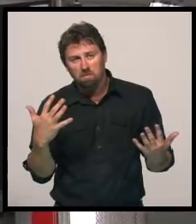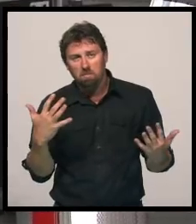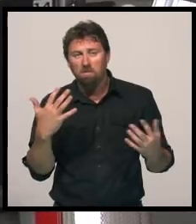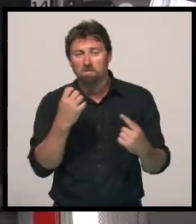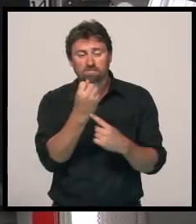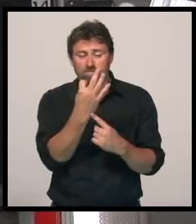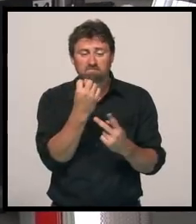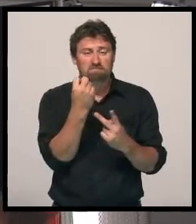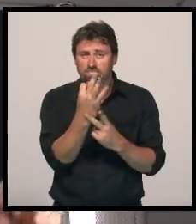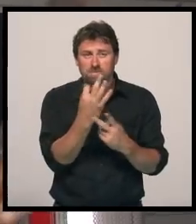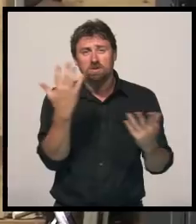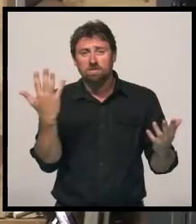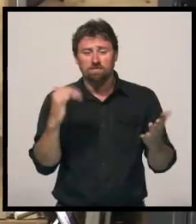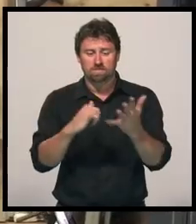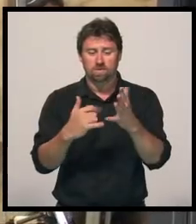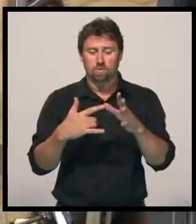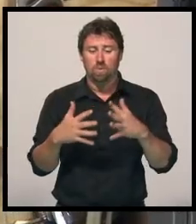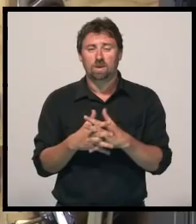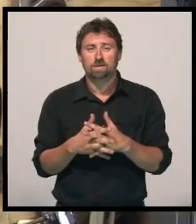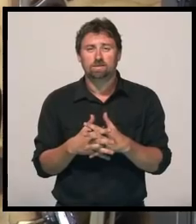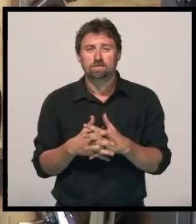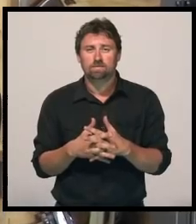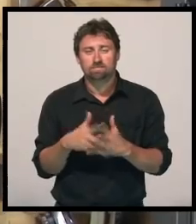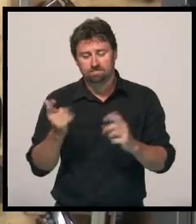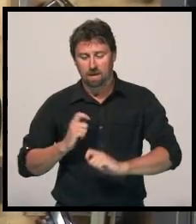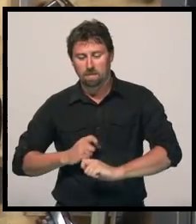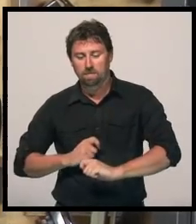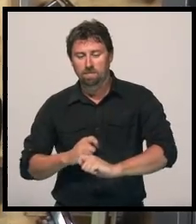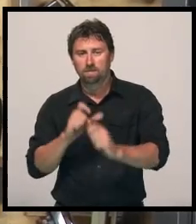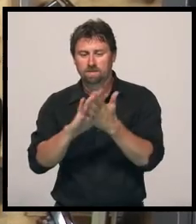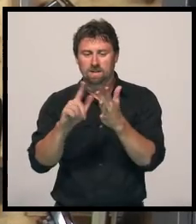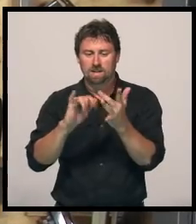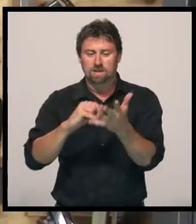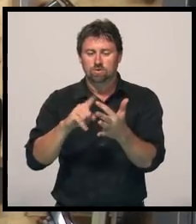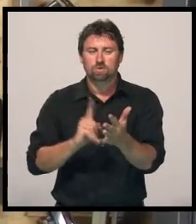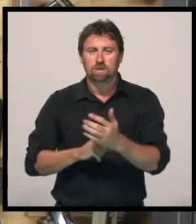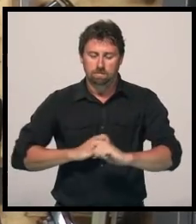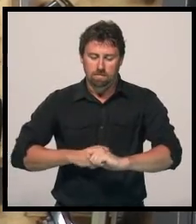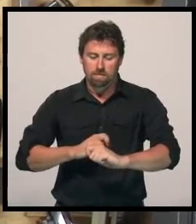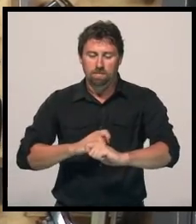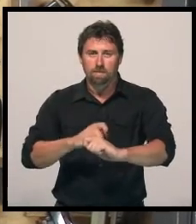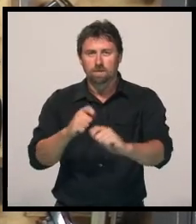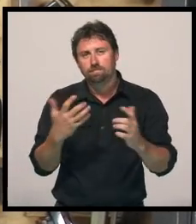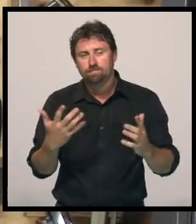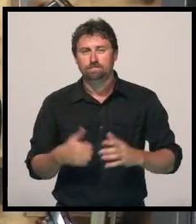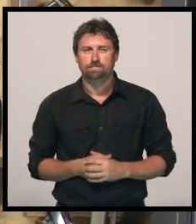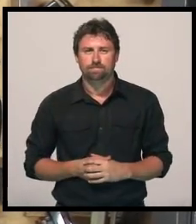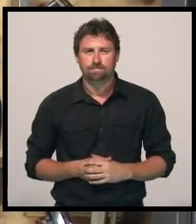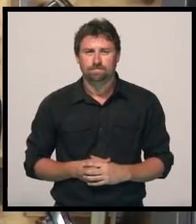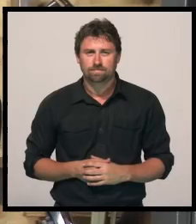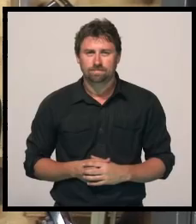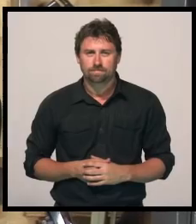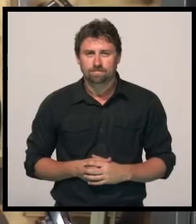Or, if all else fails, there's a saw, a chisel and a mallet.